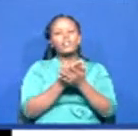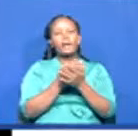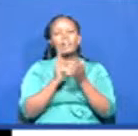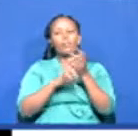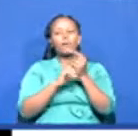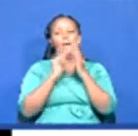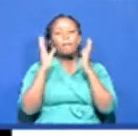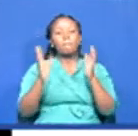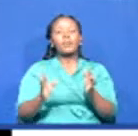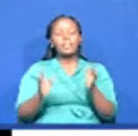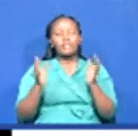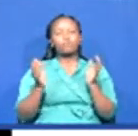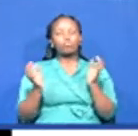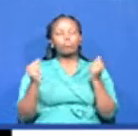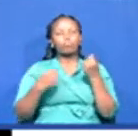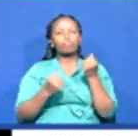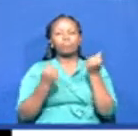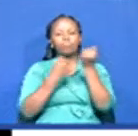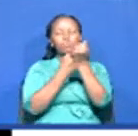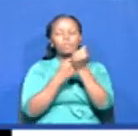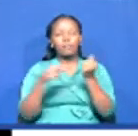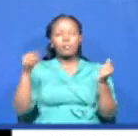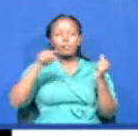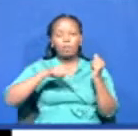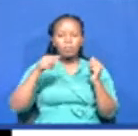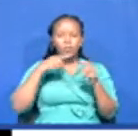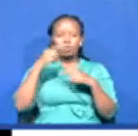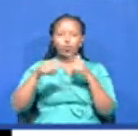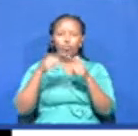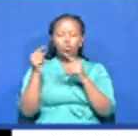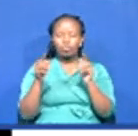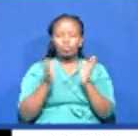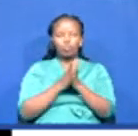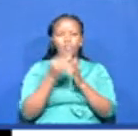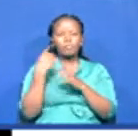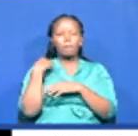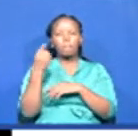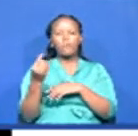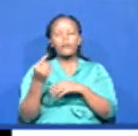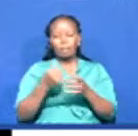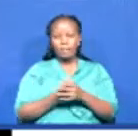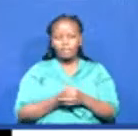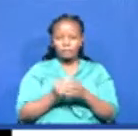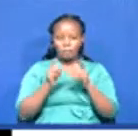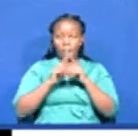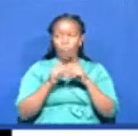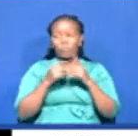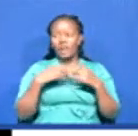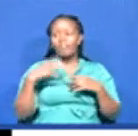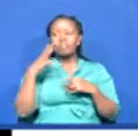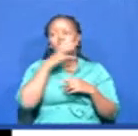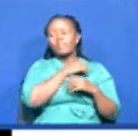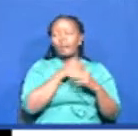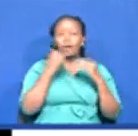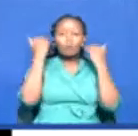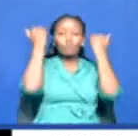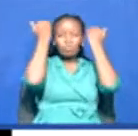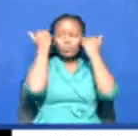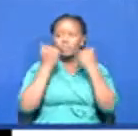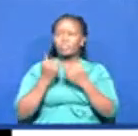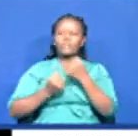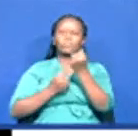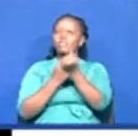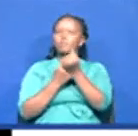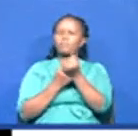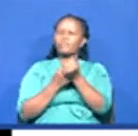to help us augment our numbers in this fight. There's also a lack of judicial support. They don't seem to understand